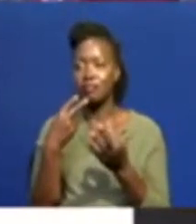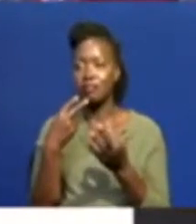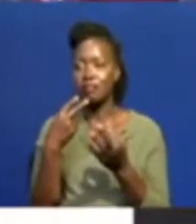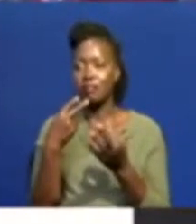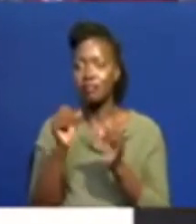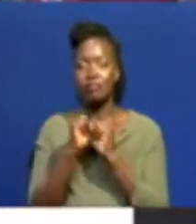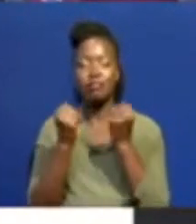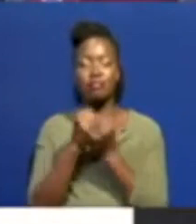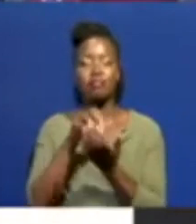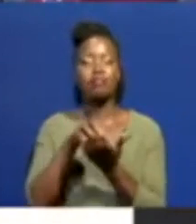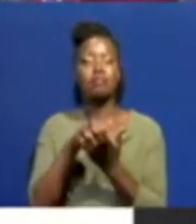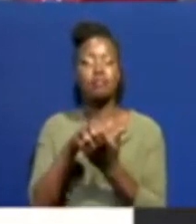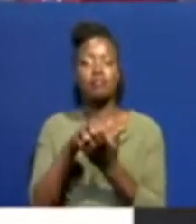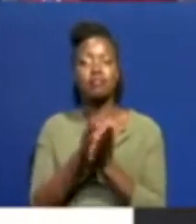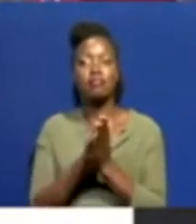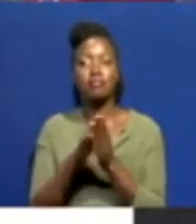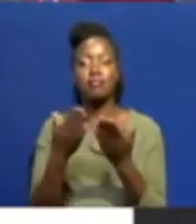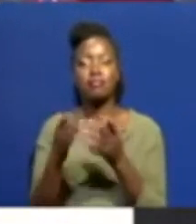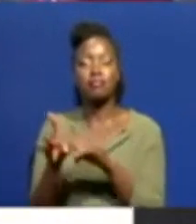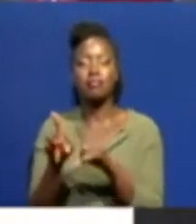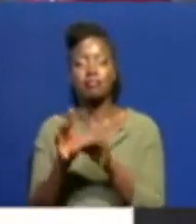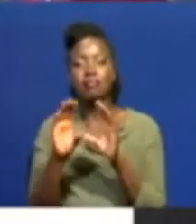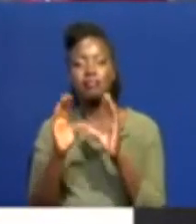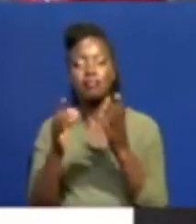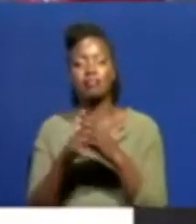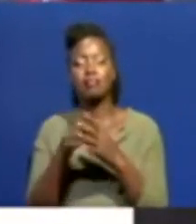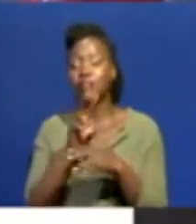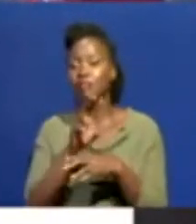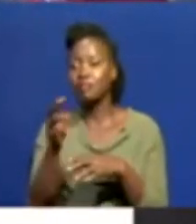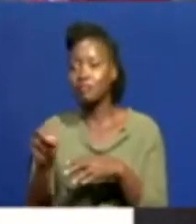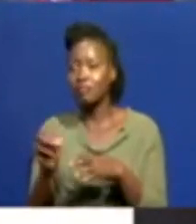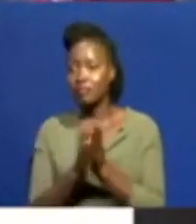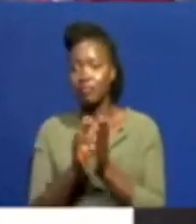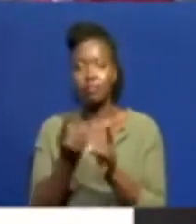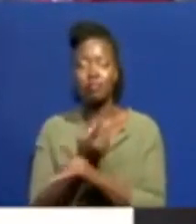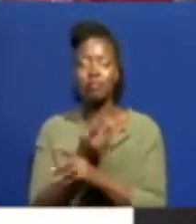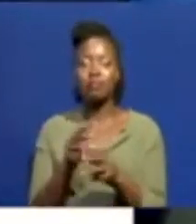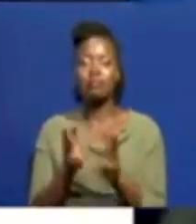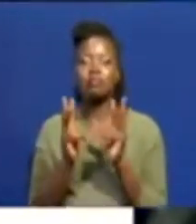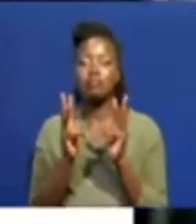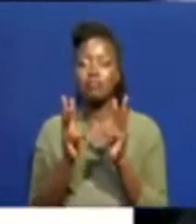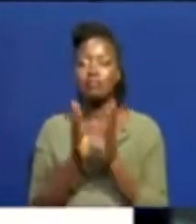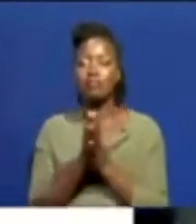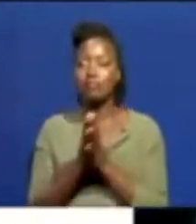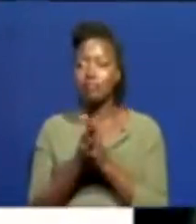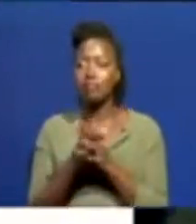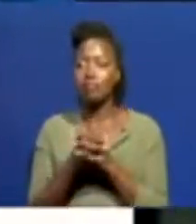have social status, and how even the world will start to see them in a different eyeglasses.